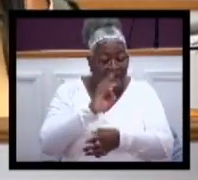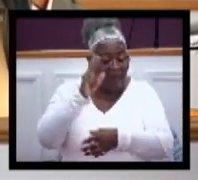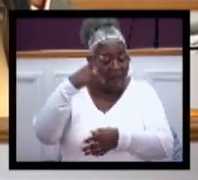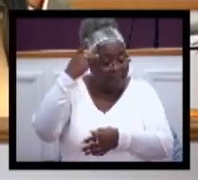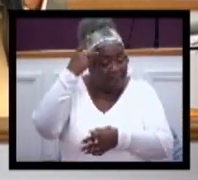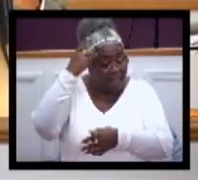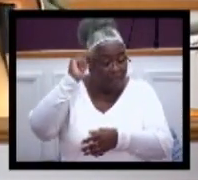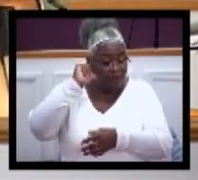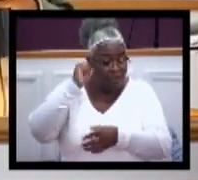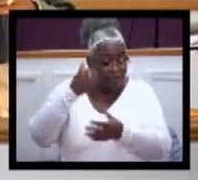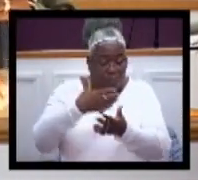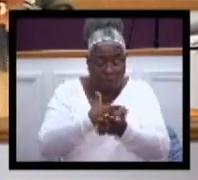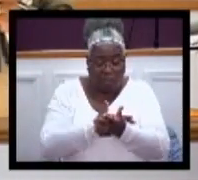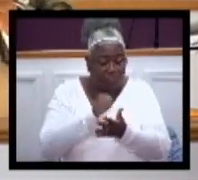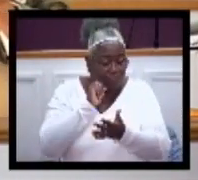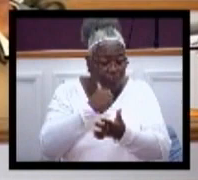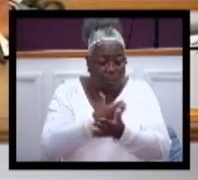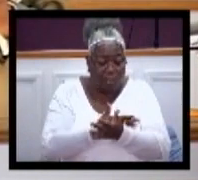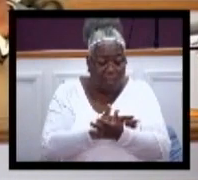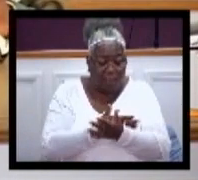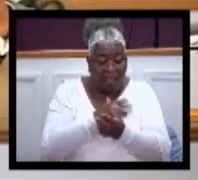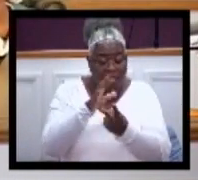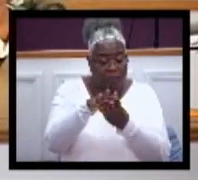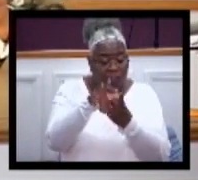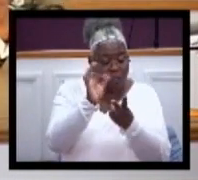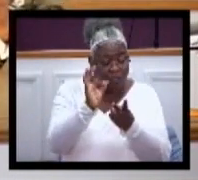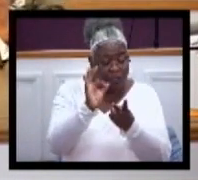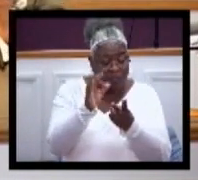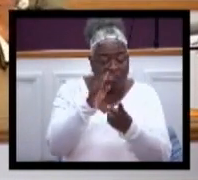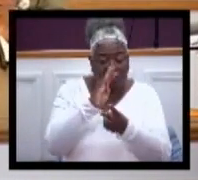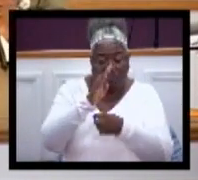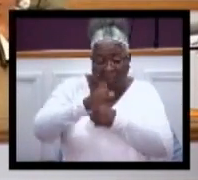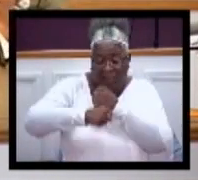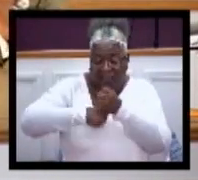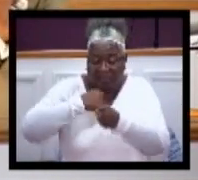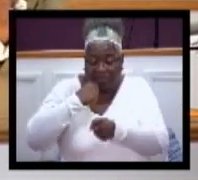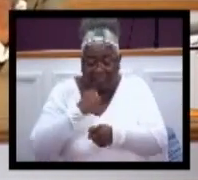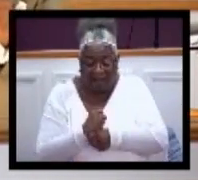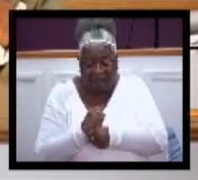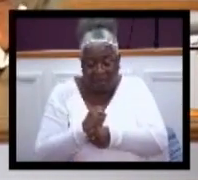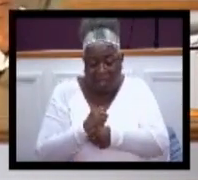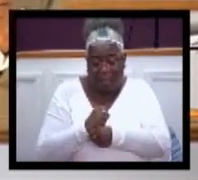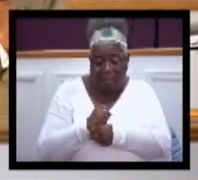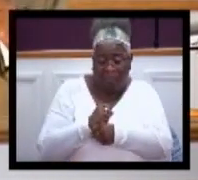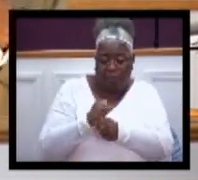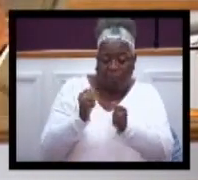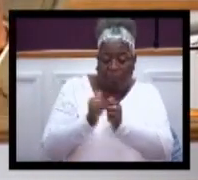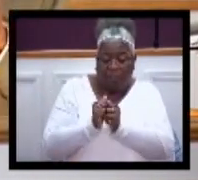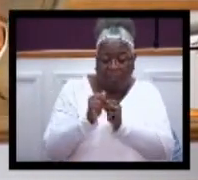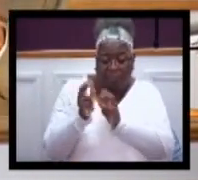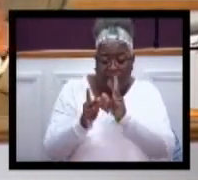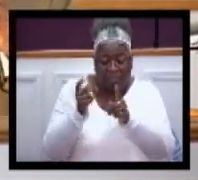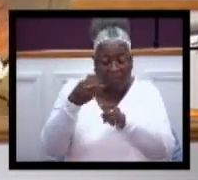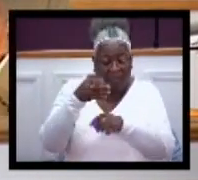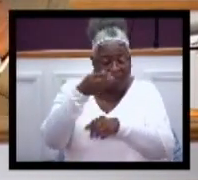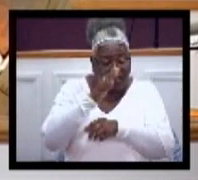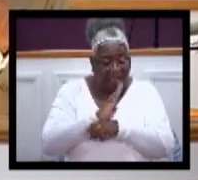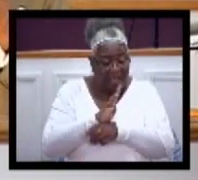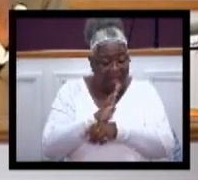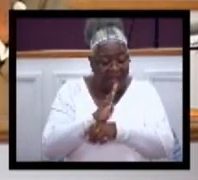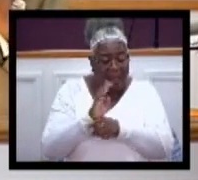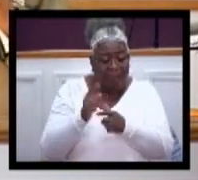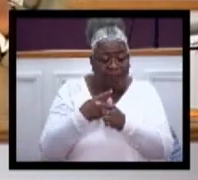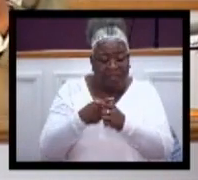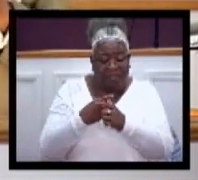Pharaoh's daughter, choosing rather to suffer the affliction with the people of God than